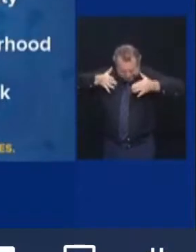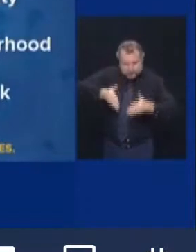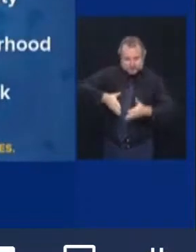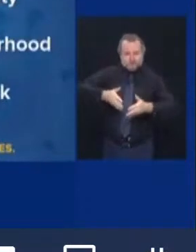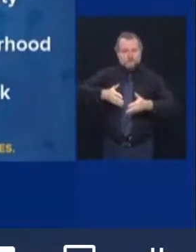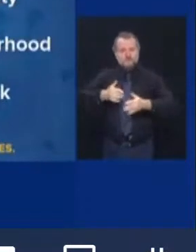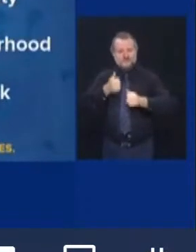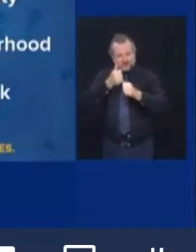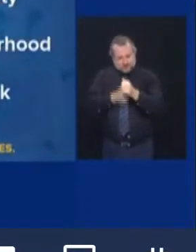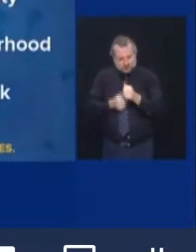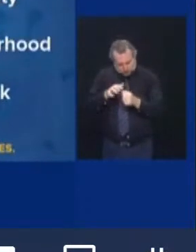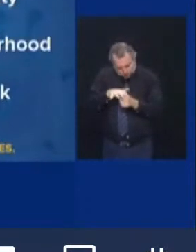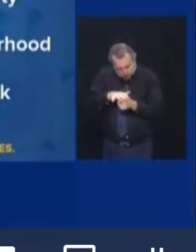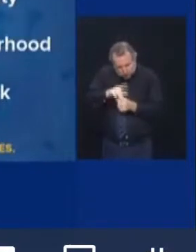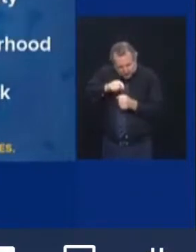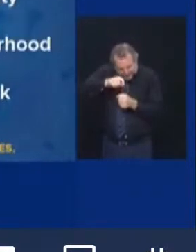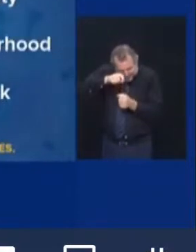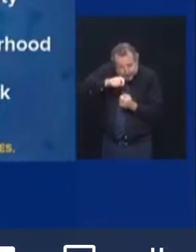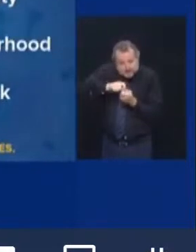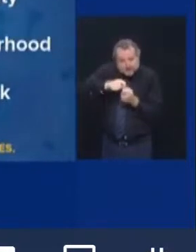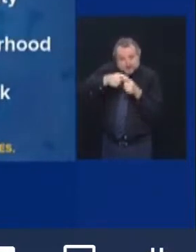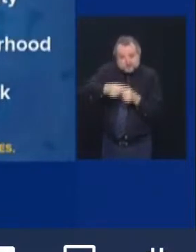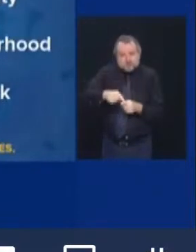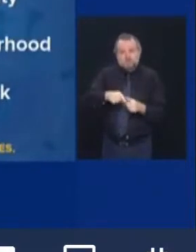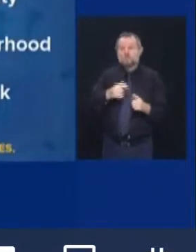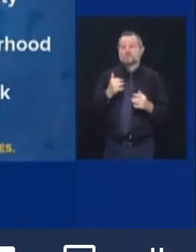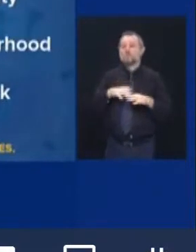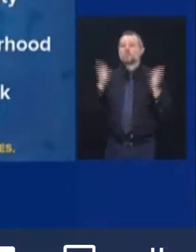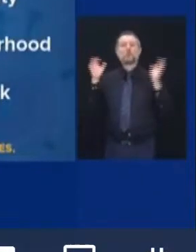going forward. So there's no more statewide,